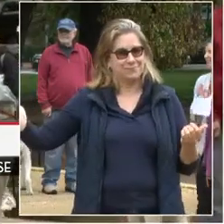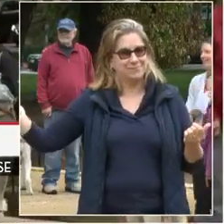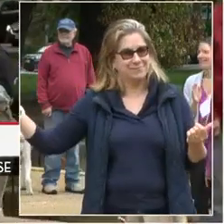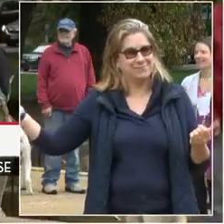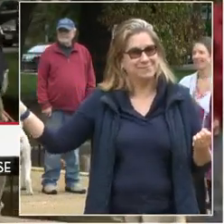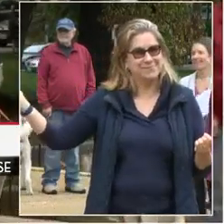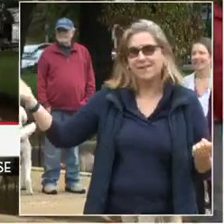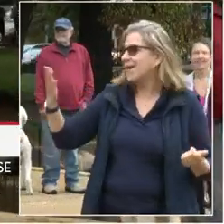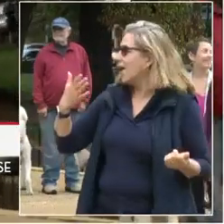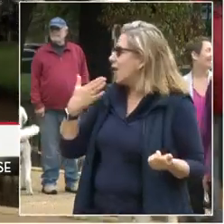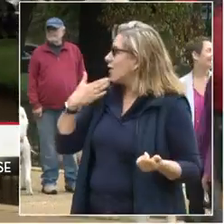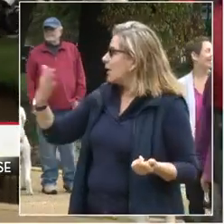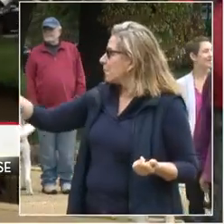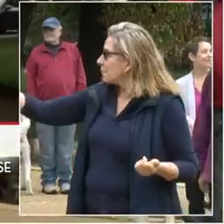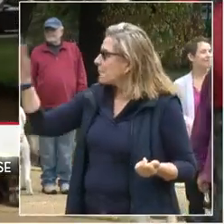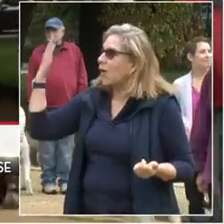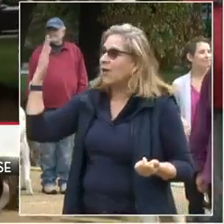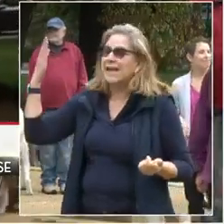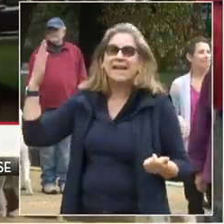everybody.